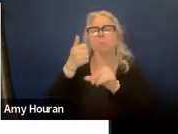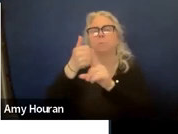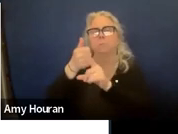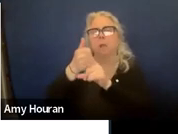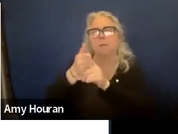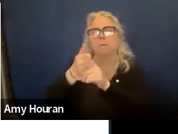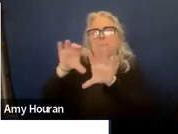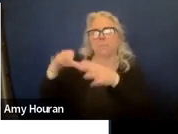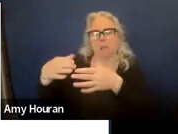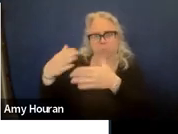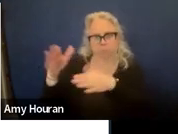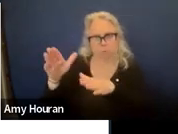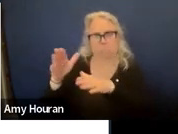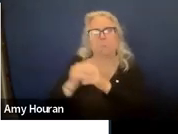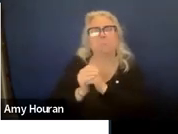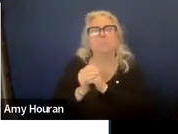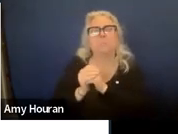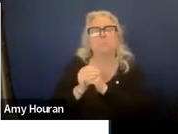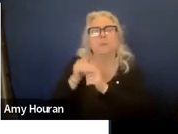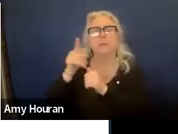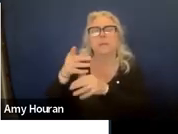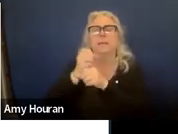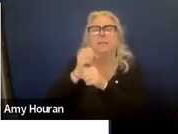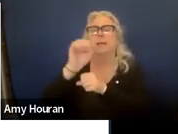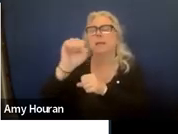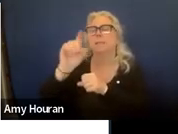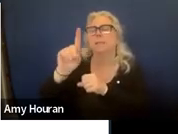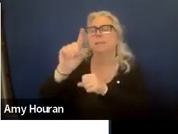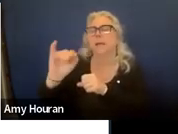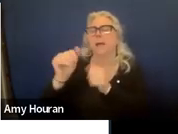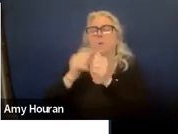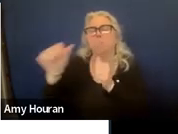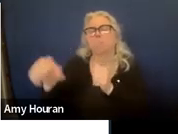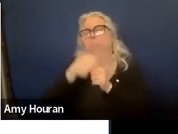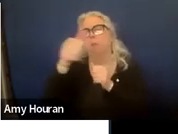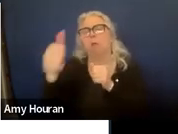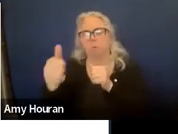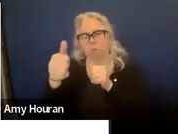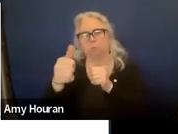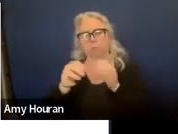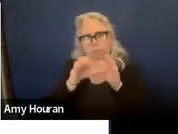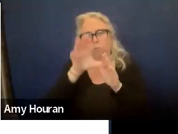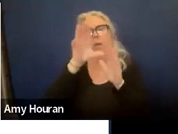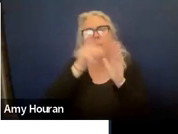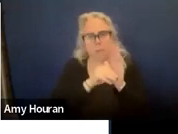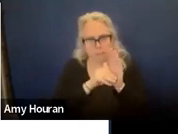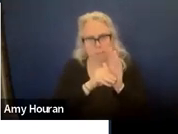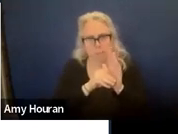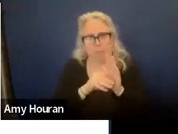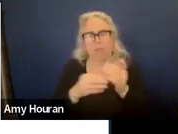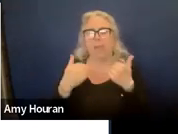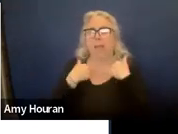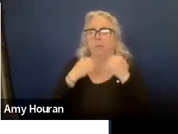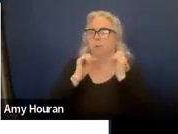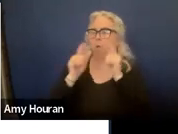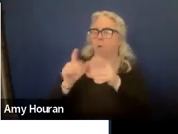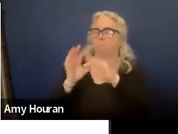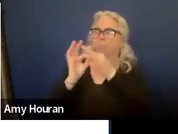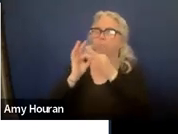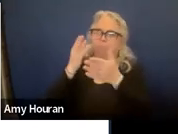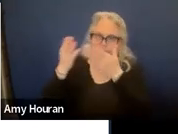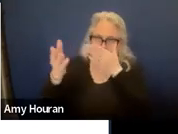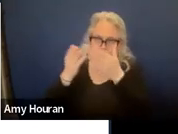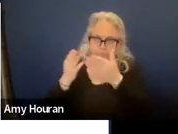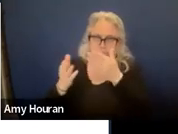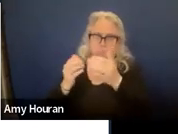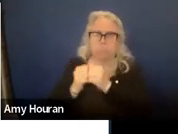setting. He receives SDI with an alternate curriculum. He gets all the related services. He's